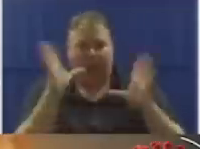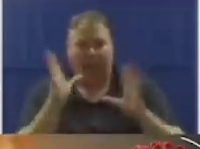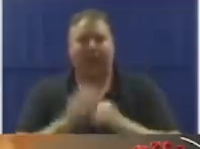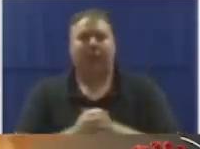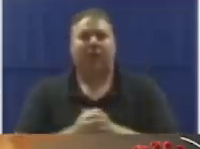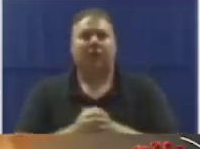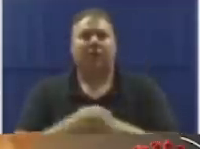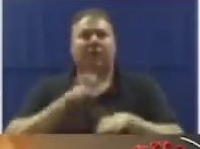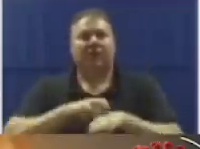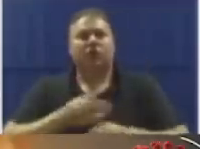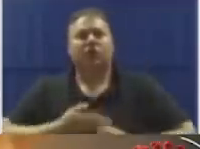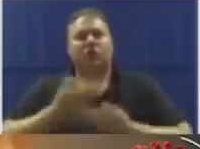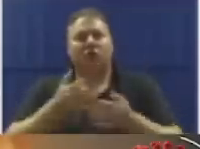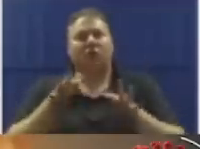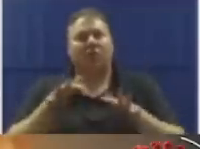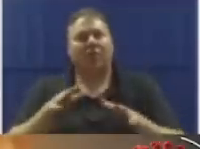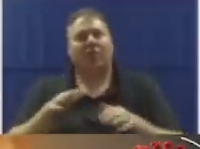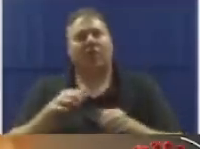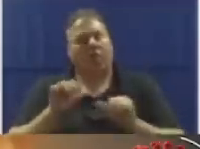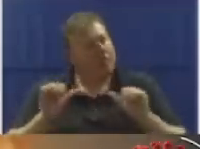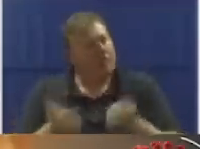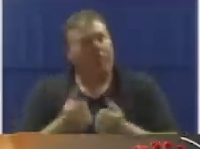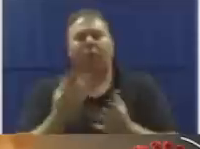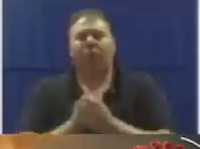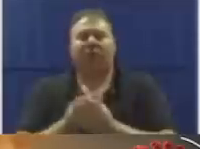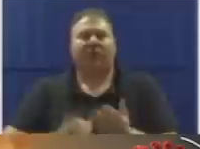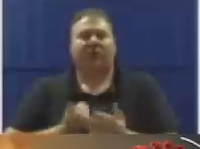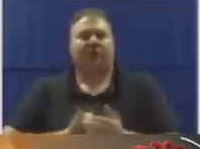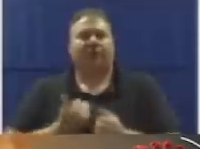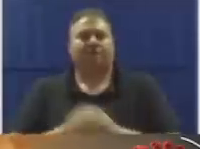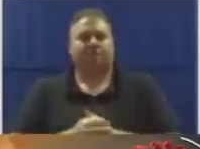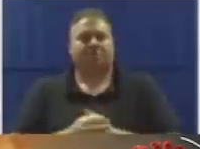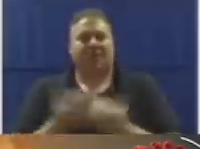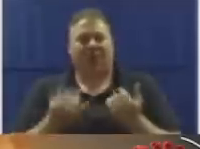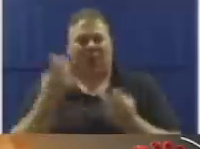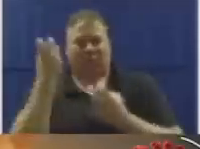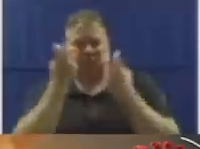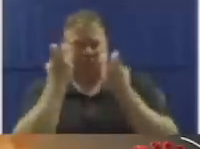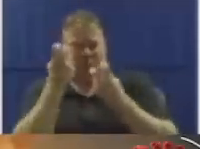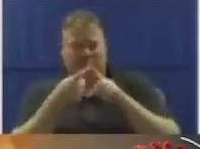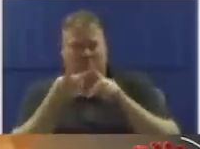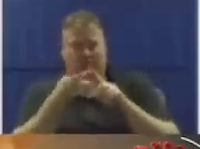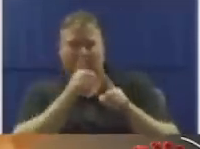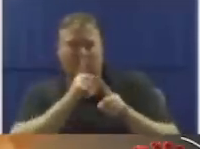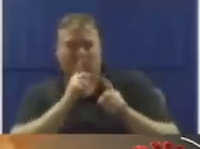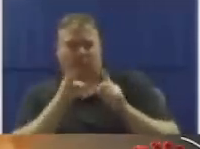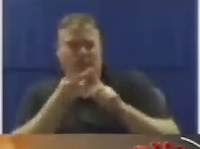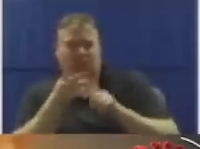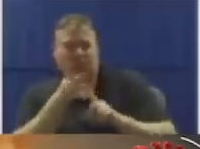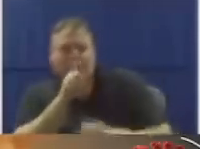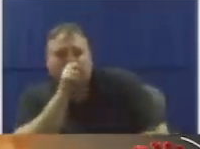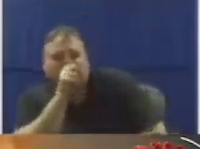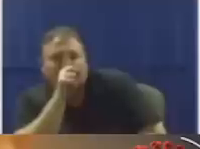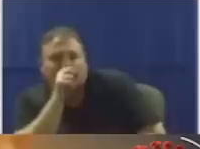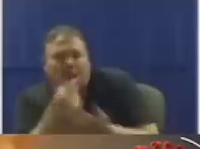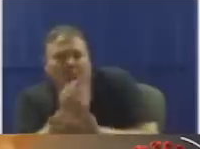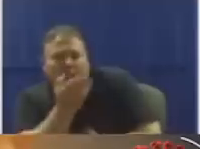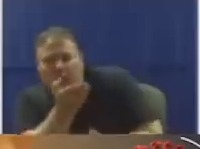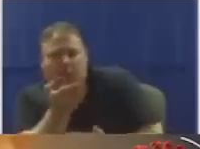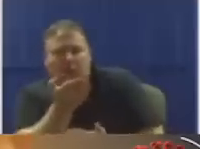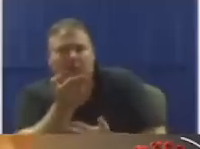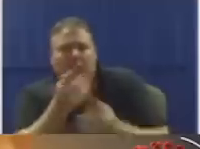you've got to serve people well and with integrity. But now there's only suspicion, secrecy, and silence. How exactly are